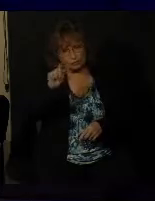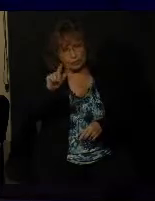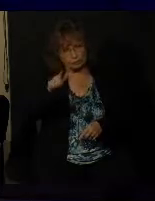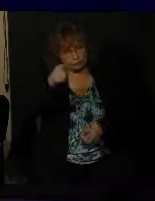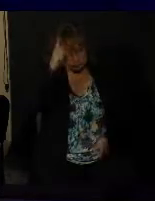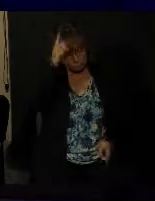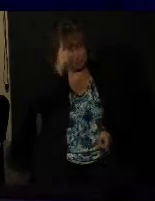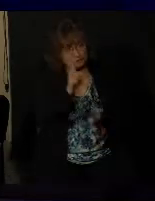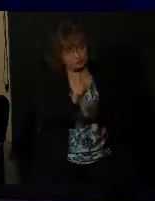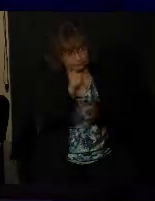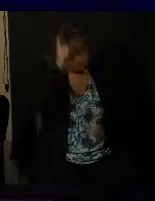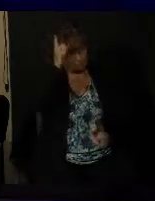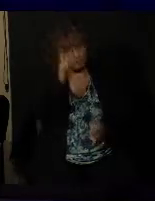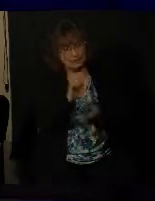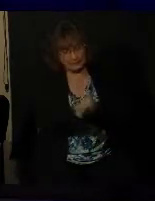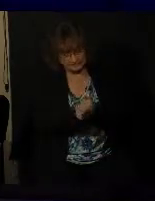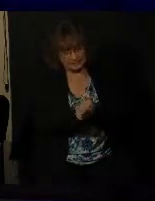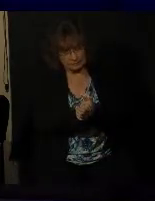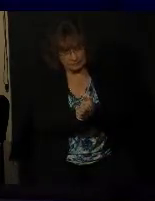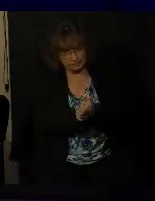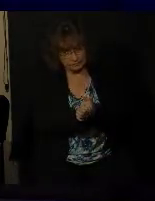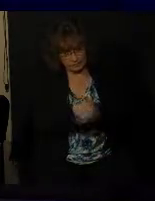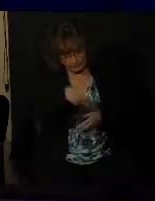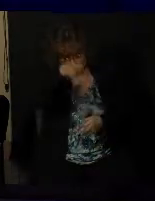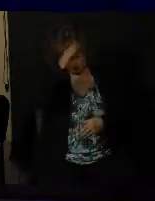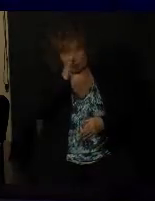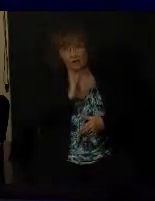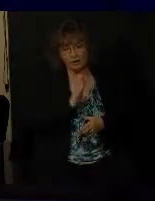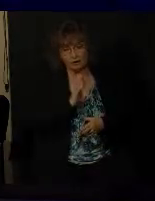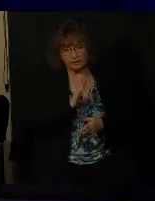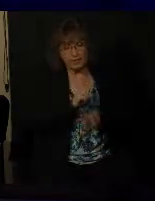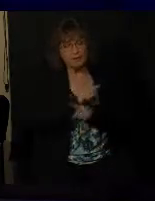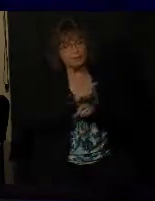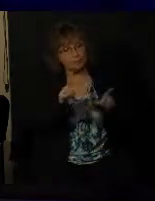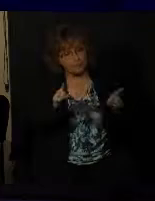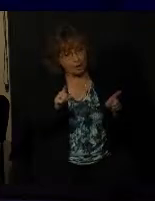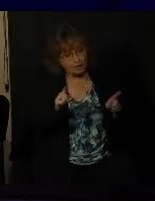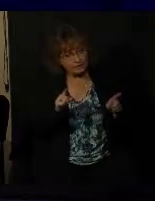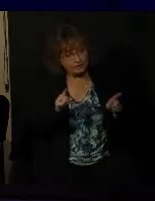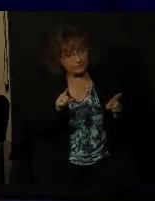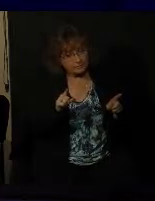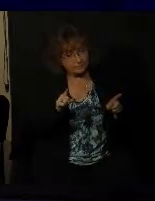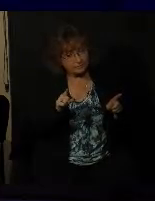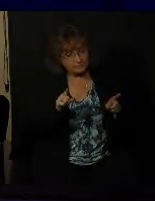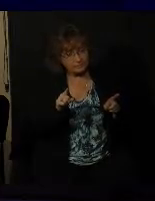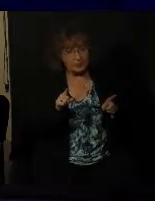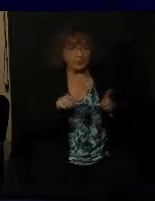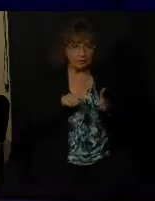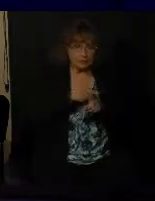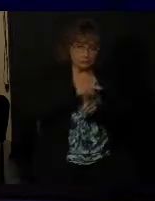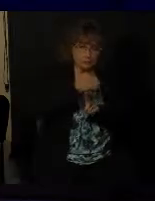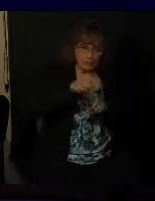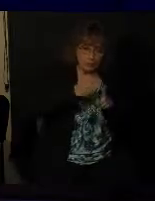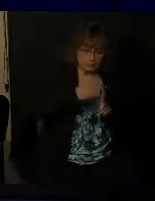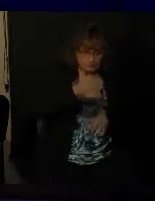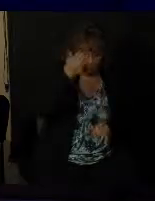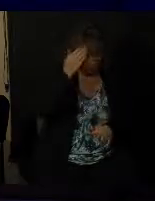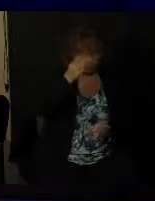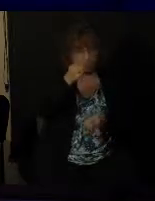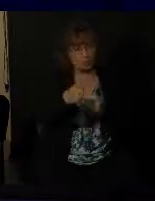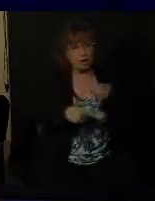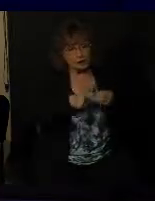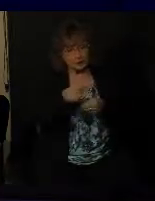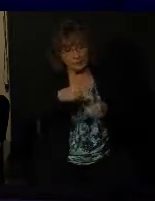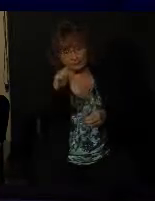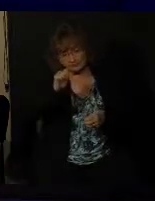explanation. He then goes on to say, what I meant by, he had made a previous comment, we would know the mind of